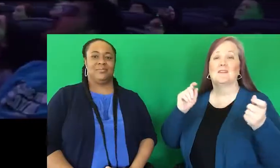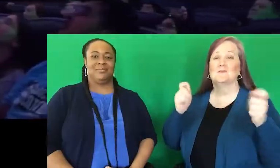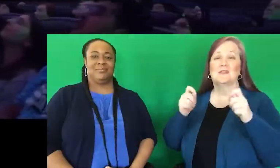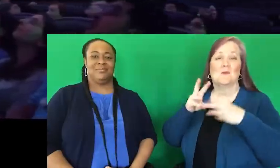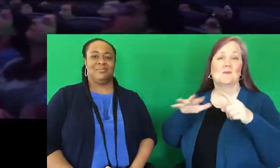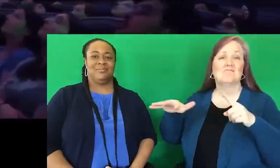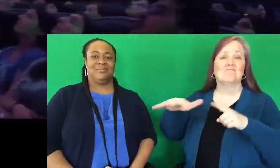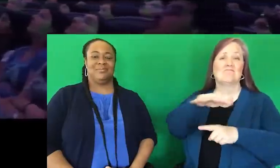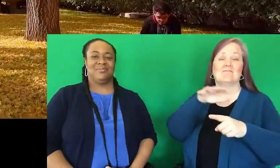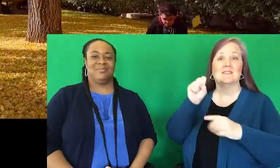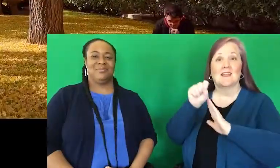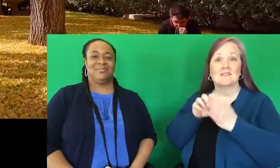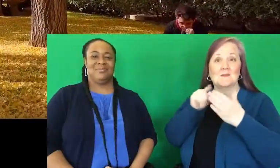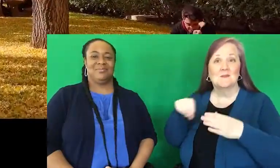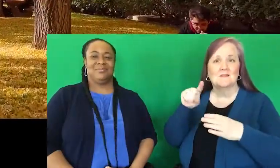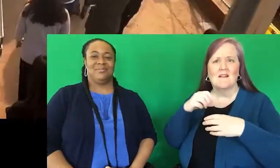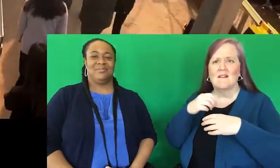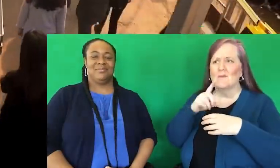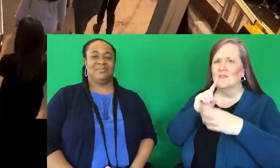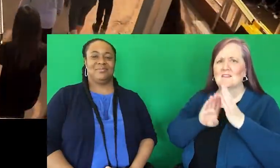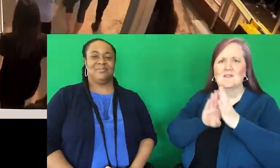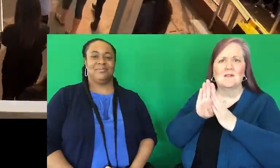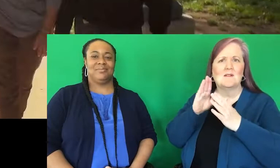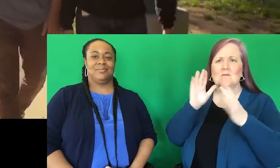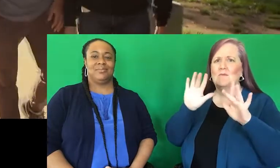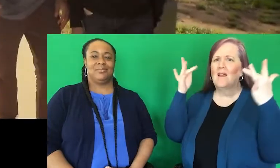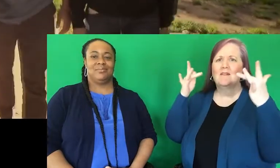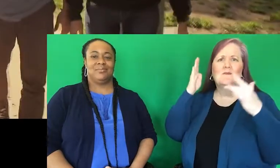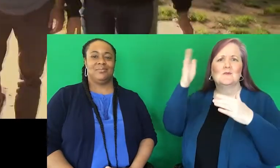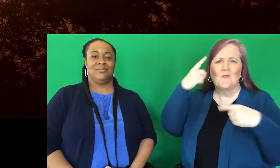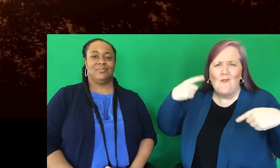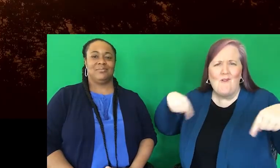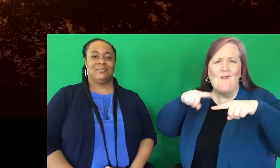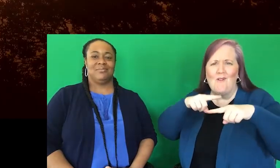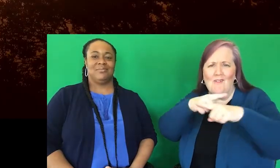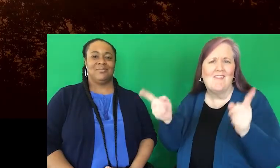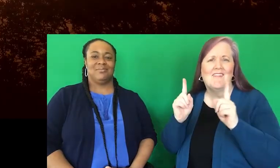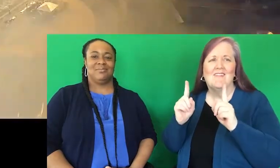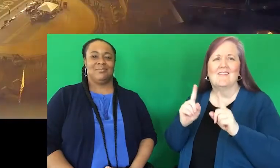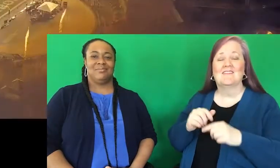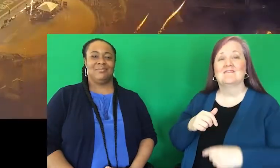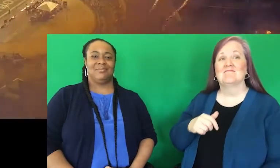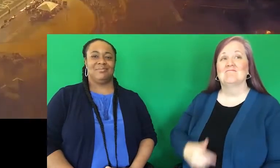Already transforming the world around us, Sacramento State students are creating a brighter future for us